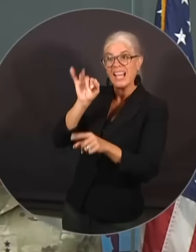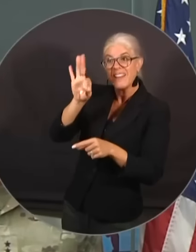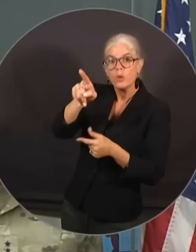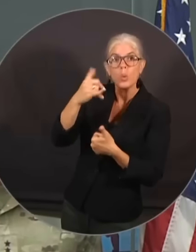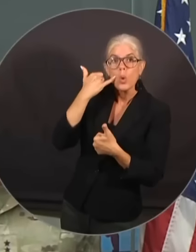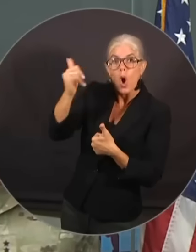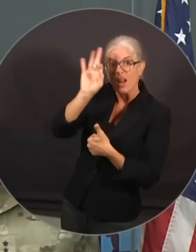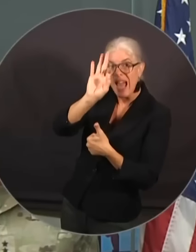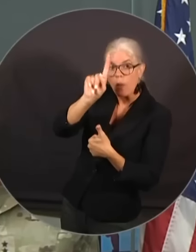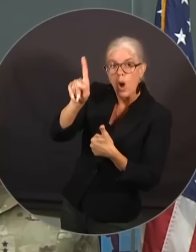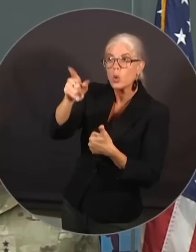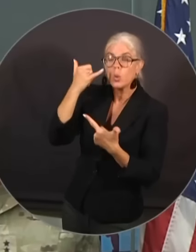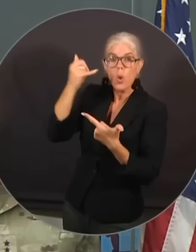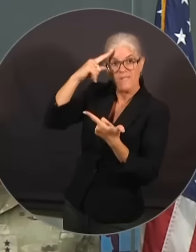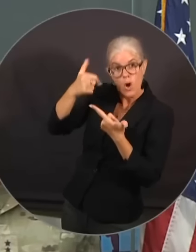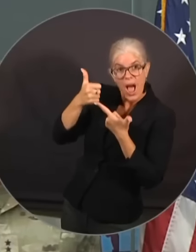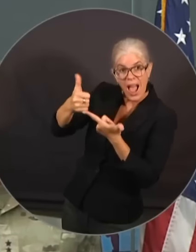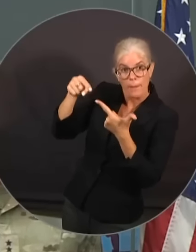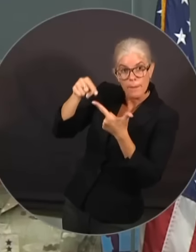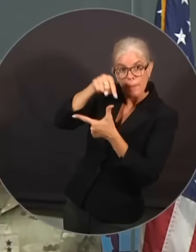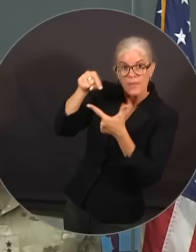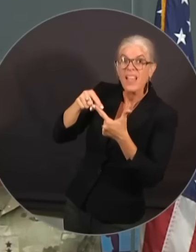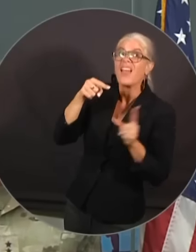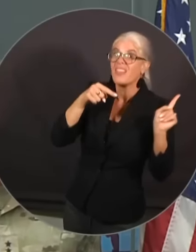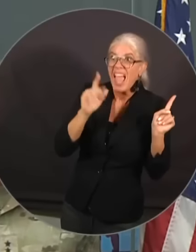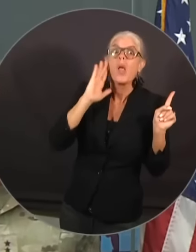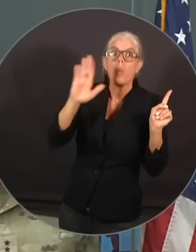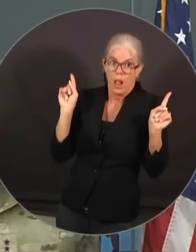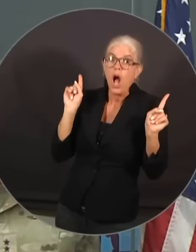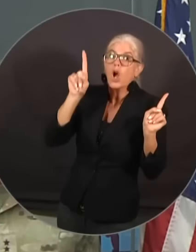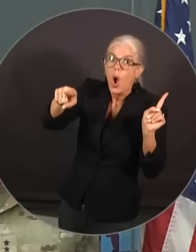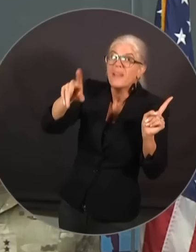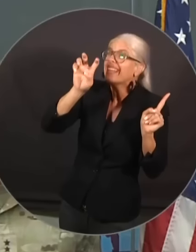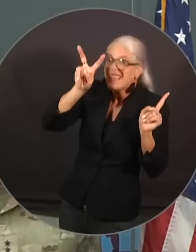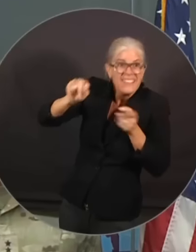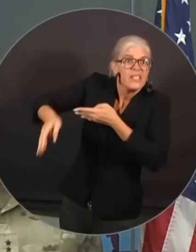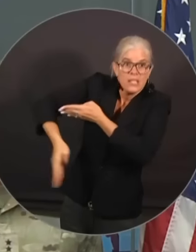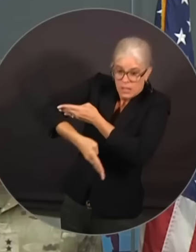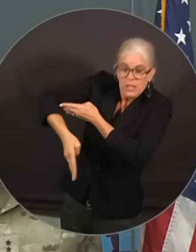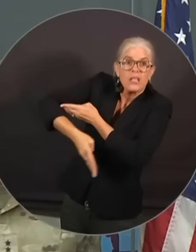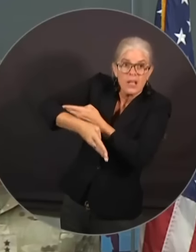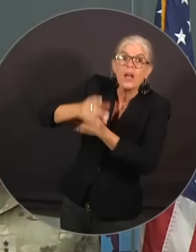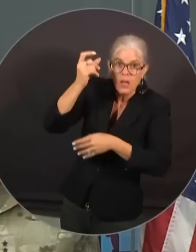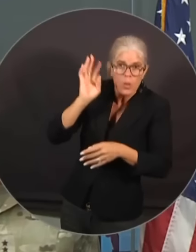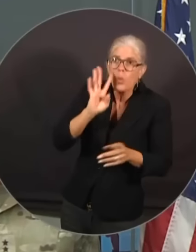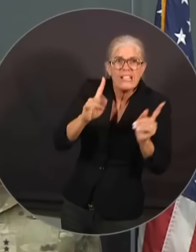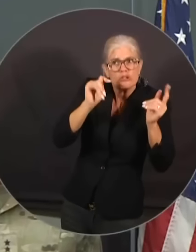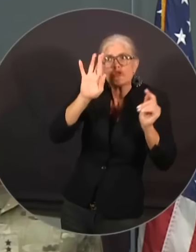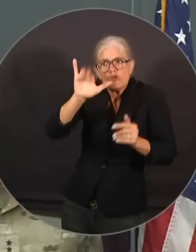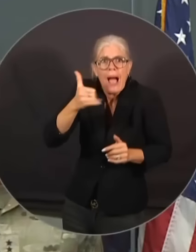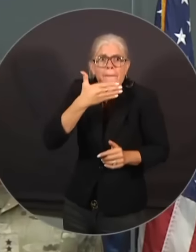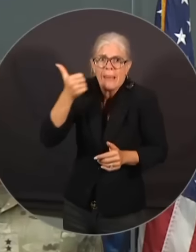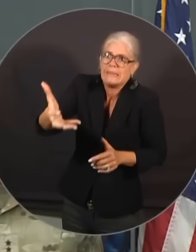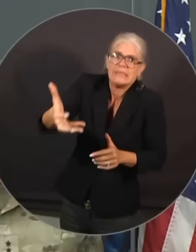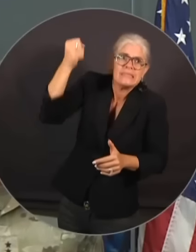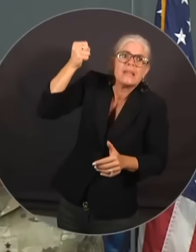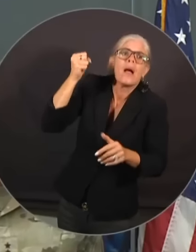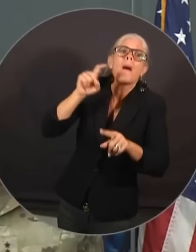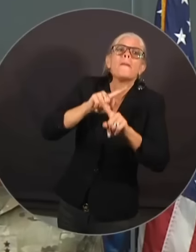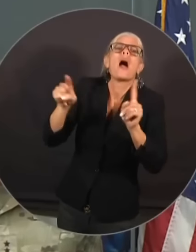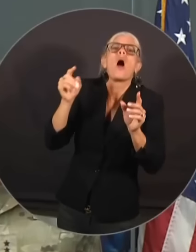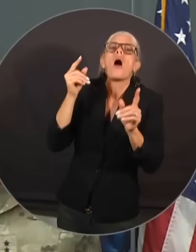for help, they're going to go. I mean, if it's nighttime, they're going to go and they're going to try to rescue. It's more a question of when the